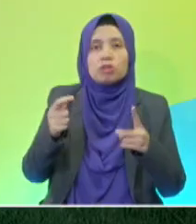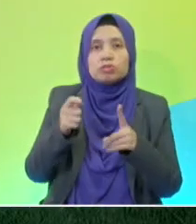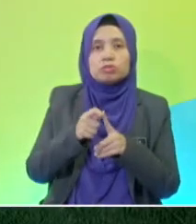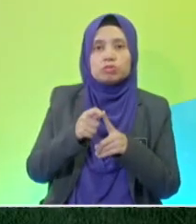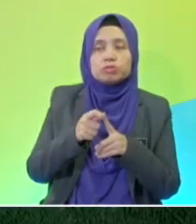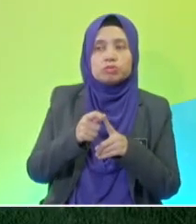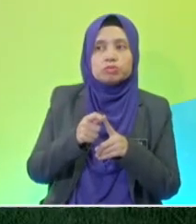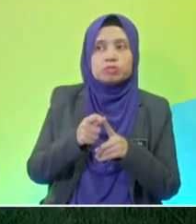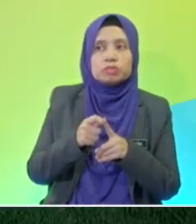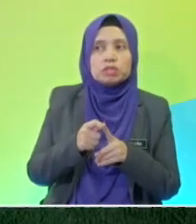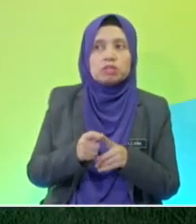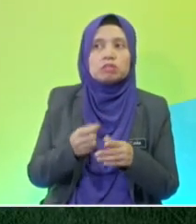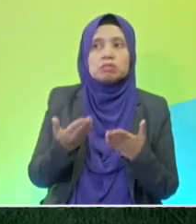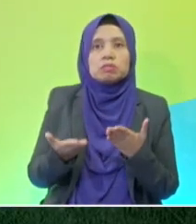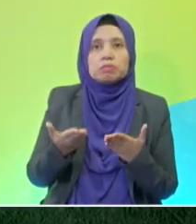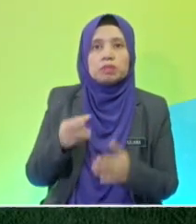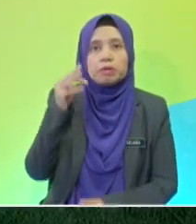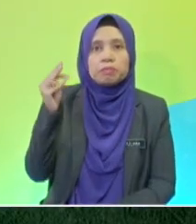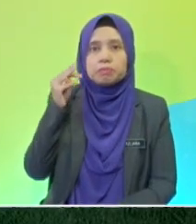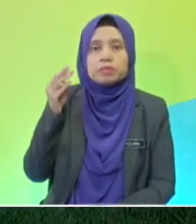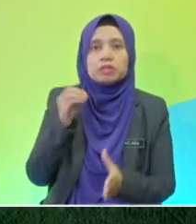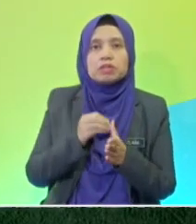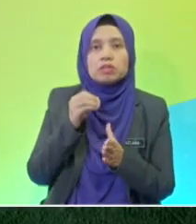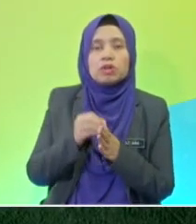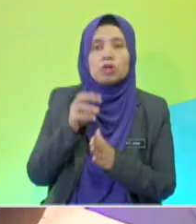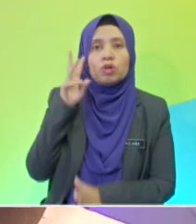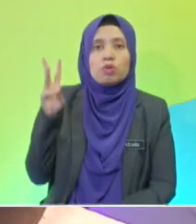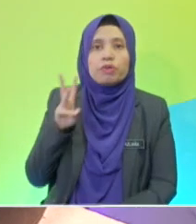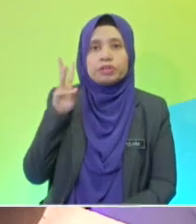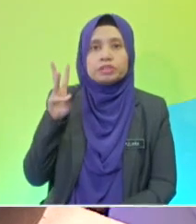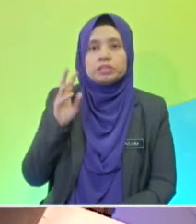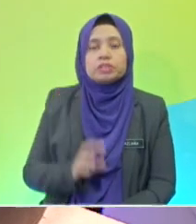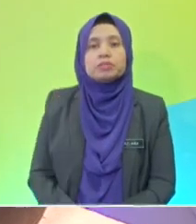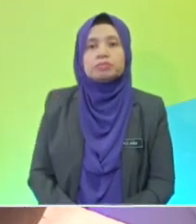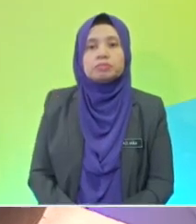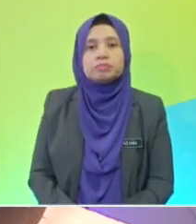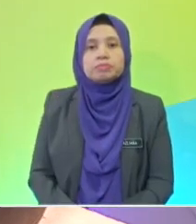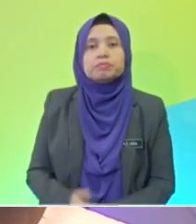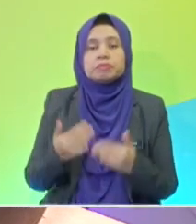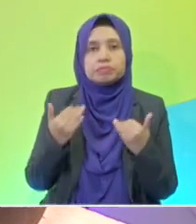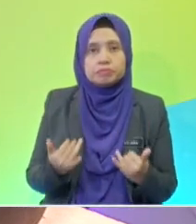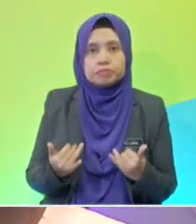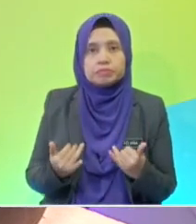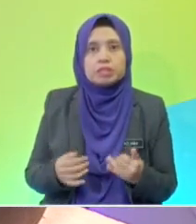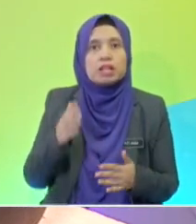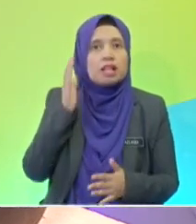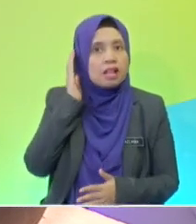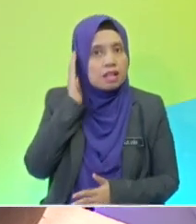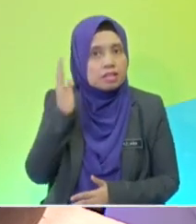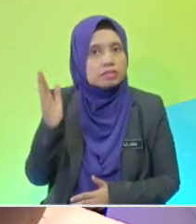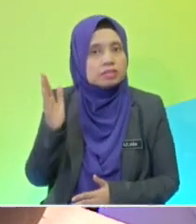what day? Is it on Monday or on Wednesday? Alright. Okay, so now we will listen to